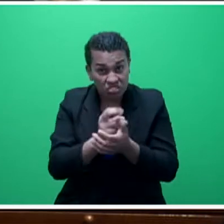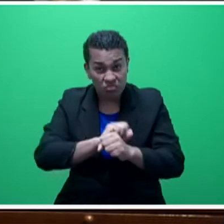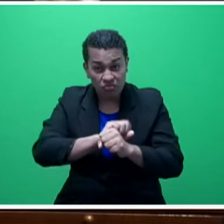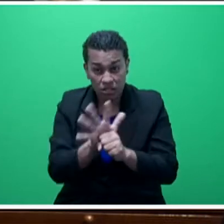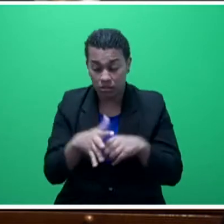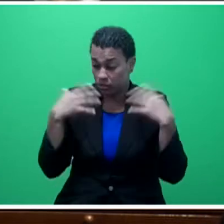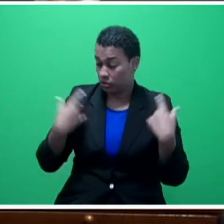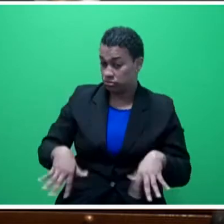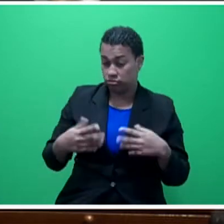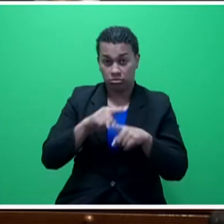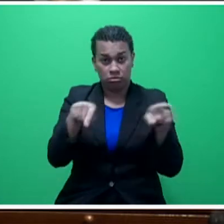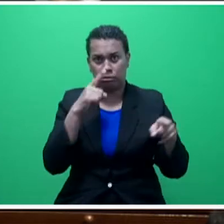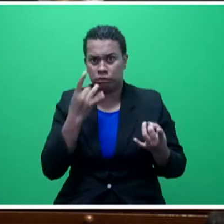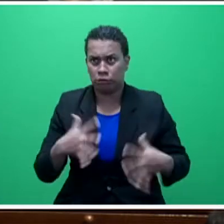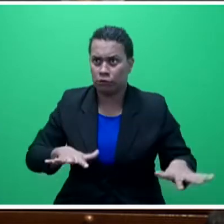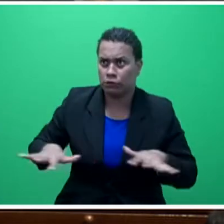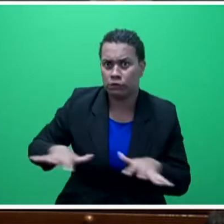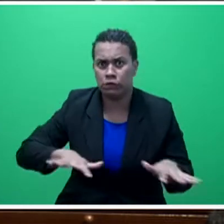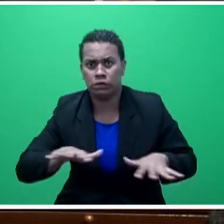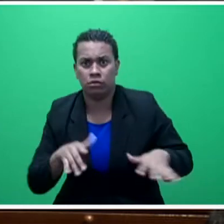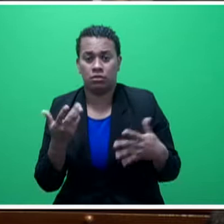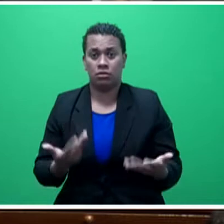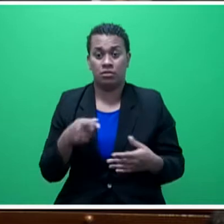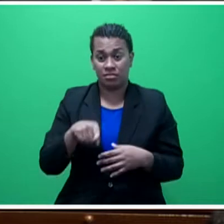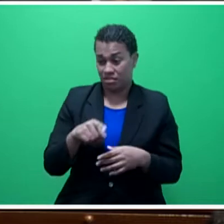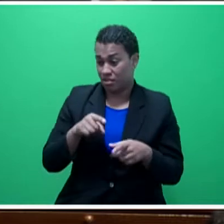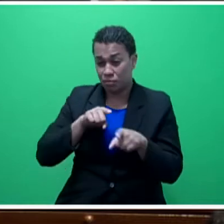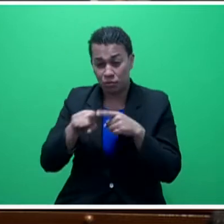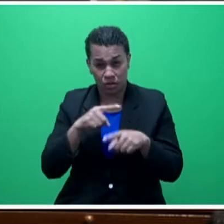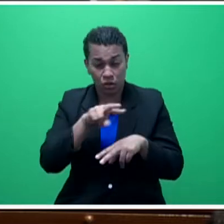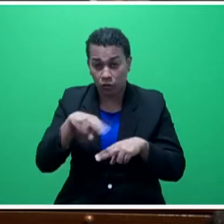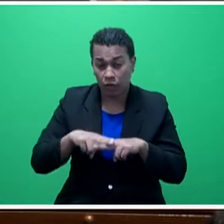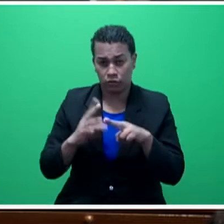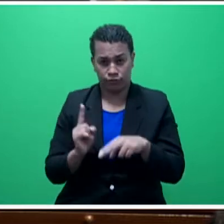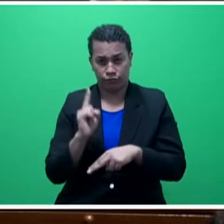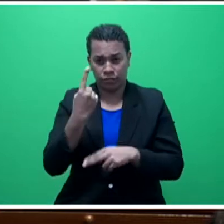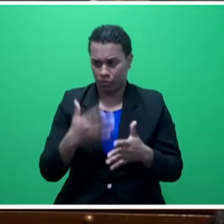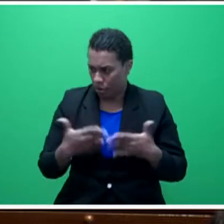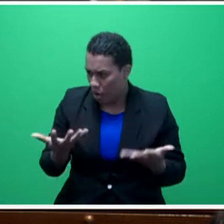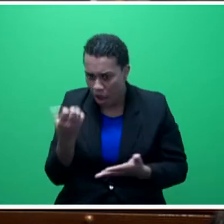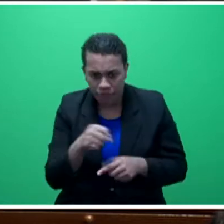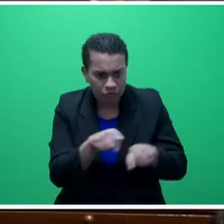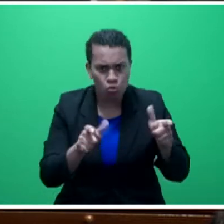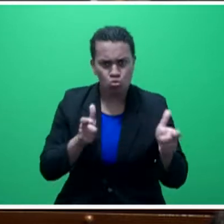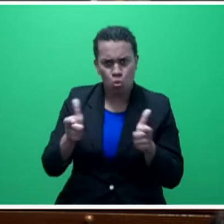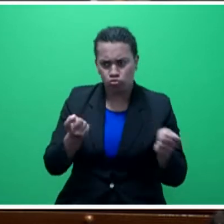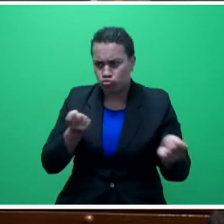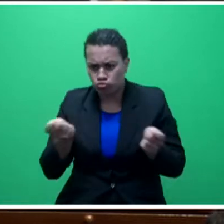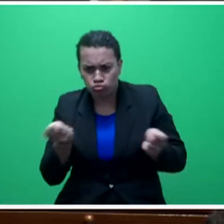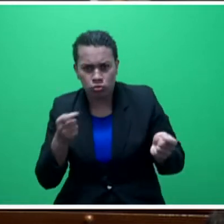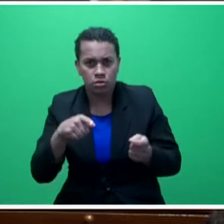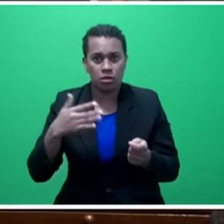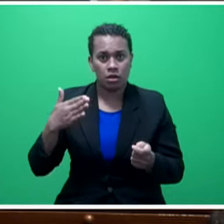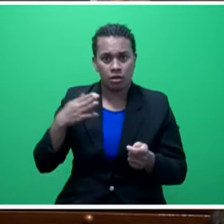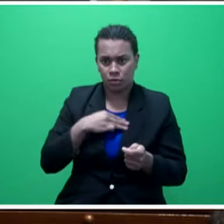and tough decisions to control the spread of the virus while addressing the economic demands of the situation.